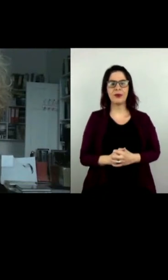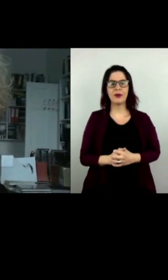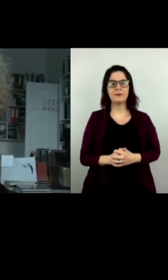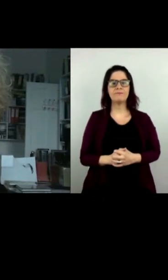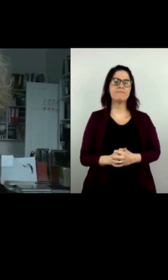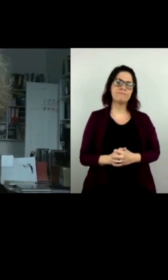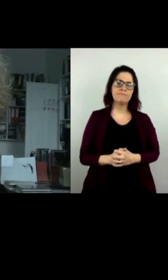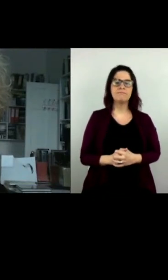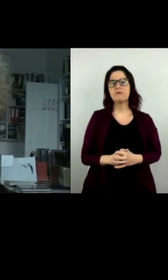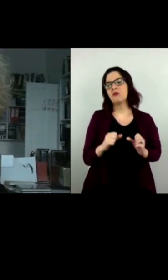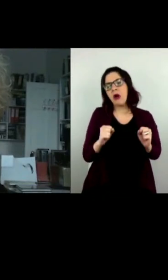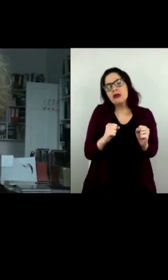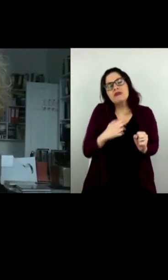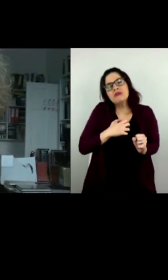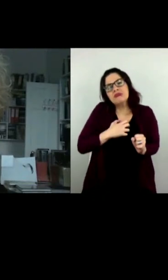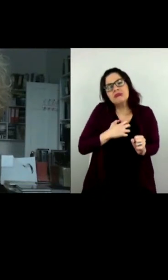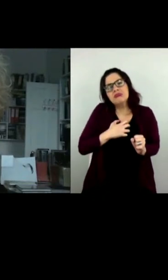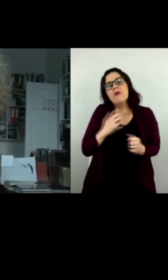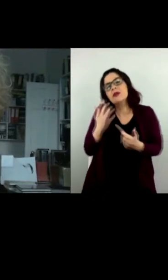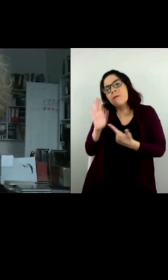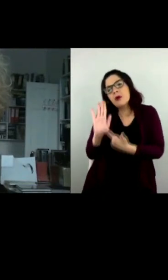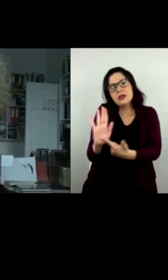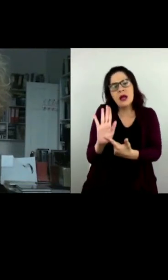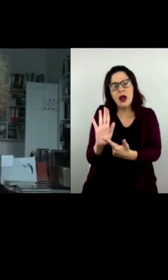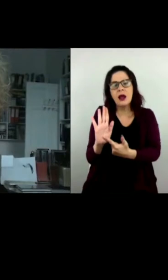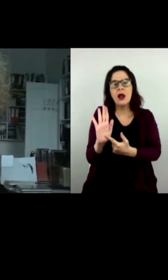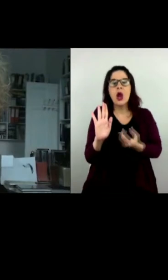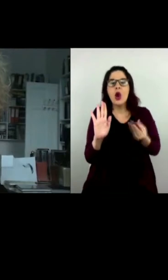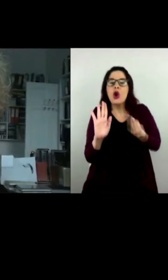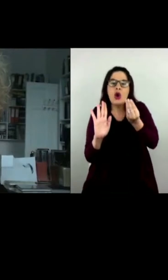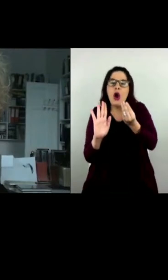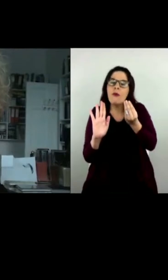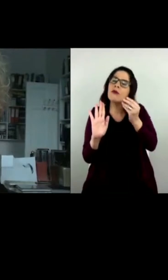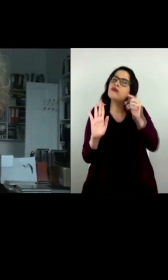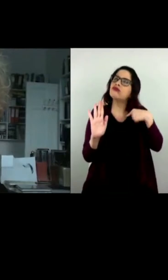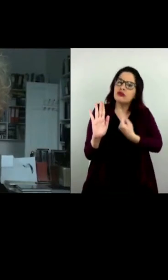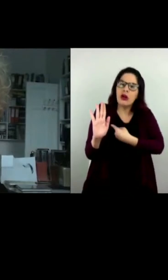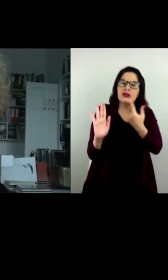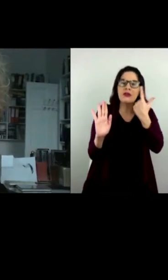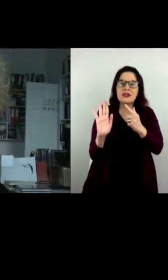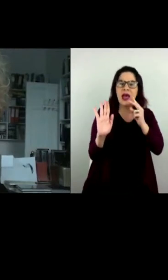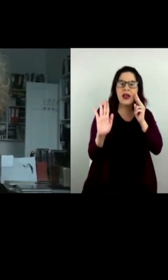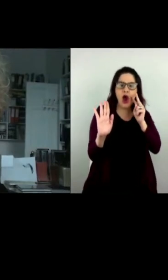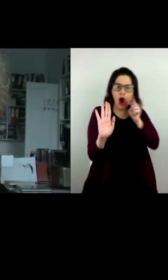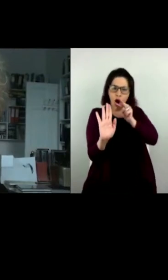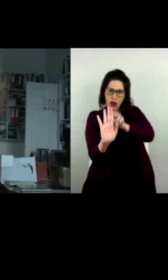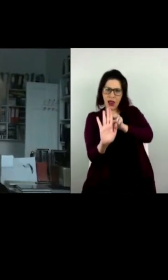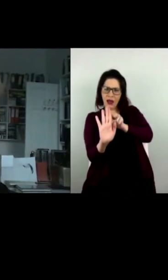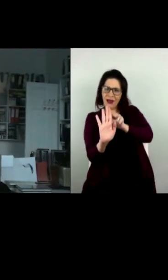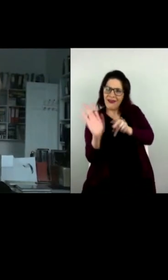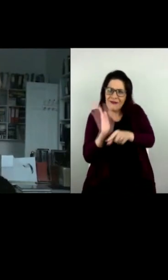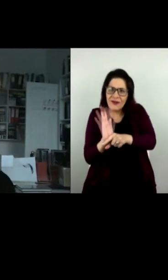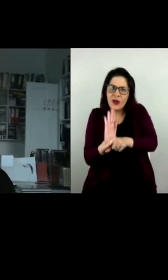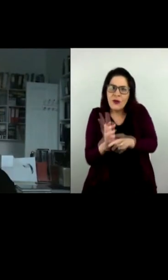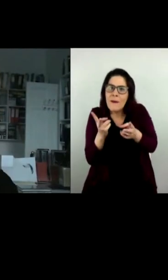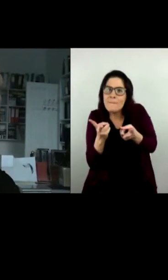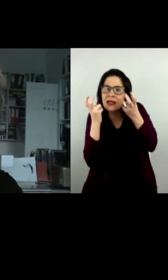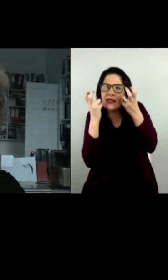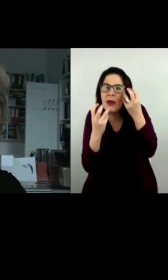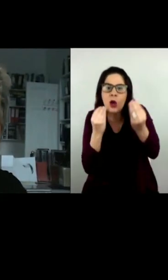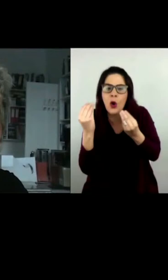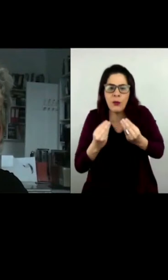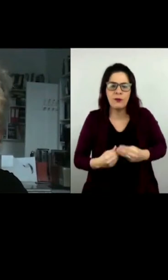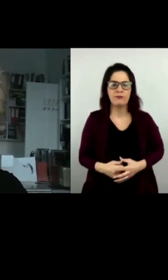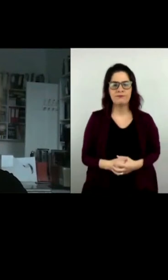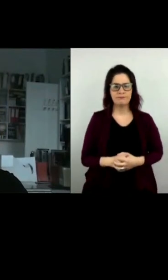show us again how to look with some freshness to Orson Welles films. Yeah, I think that's right.